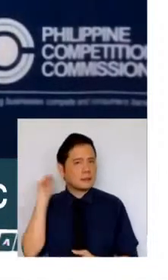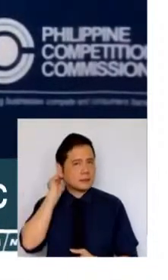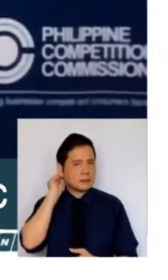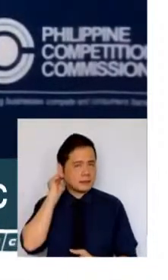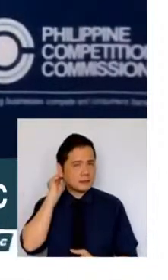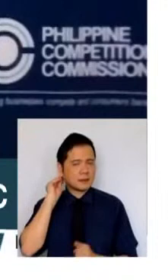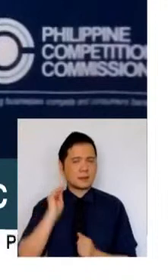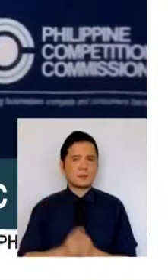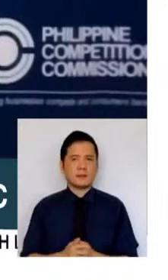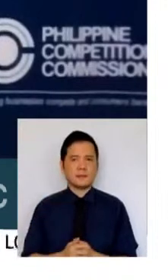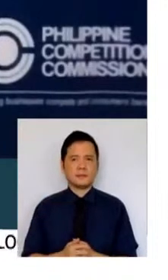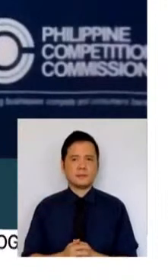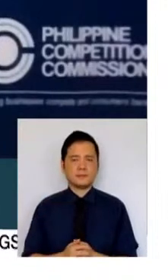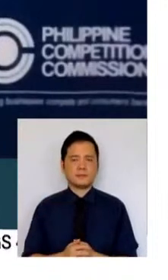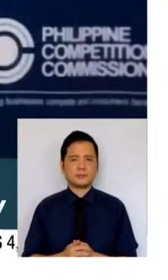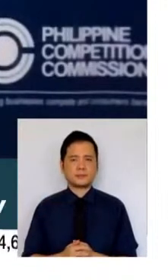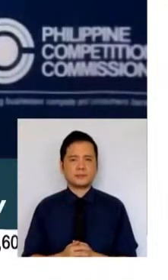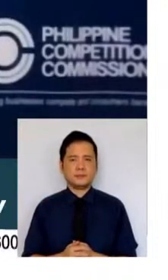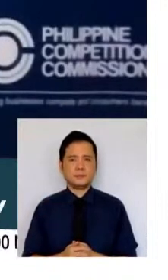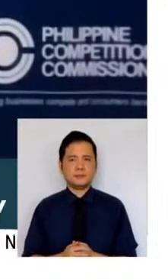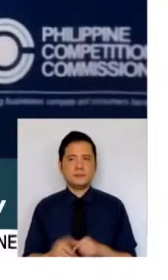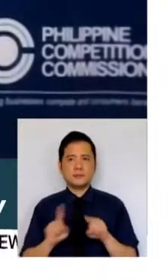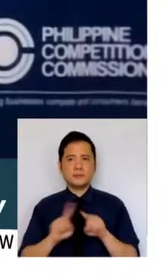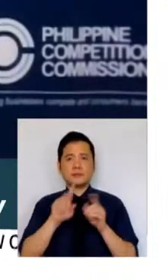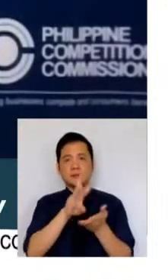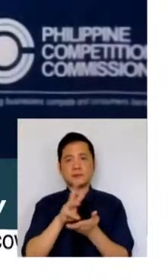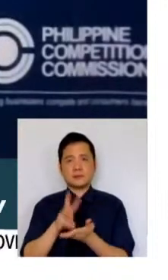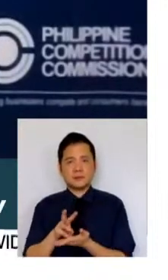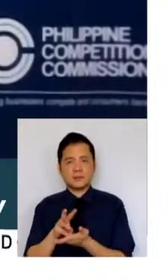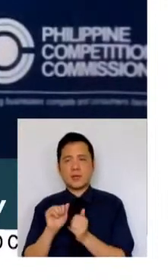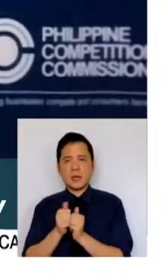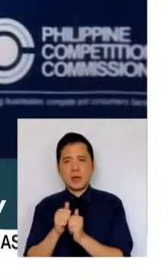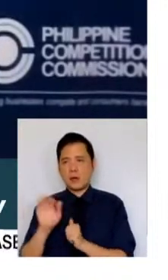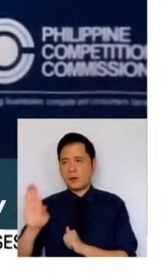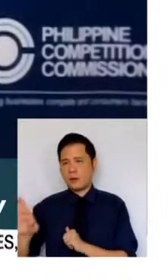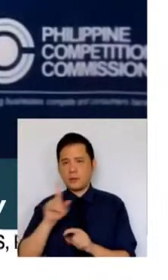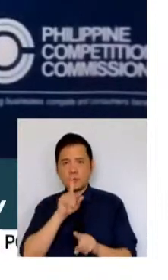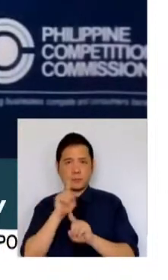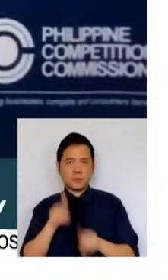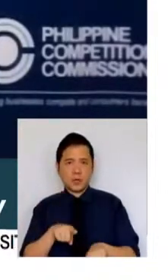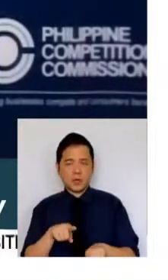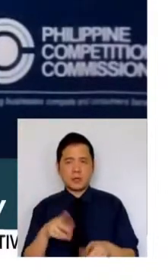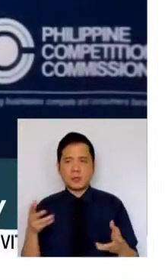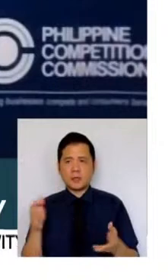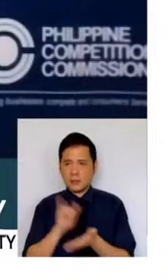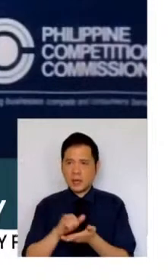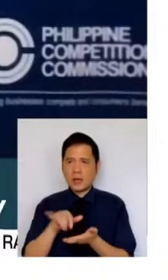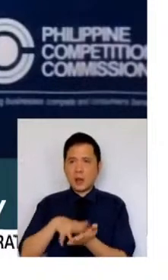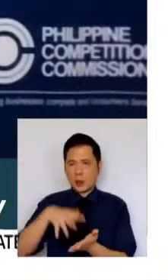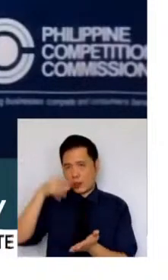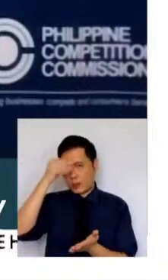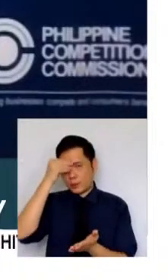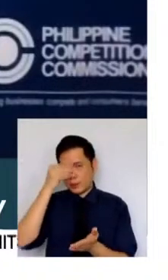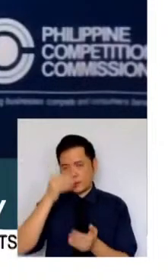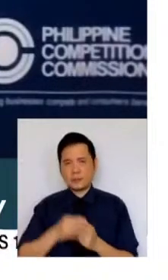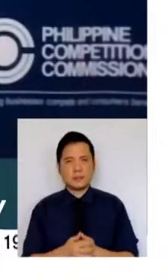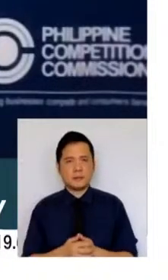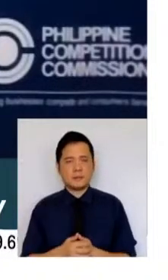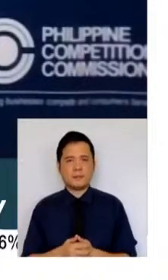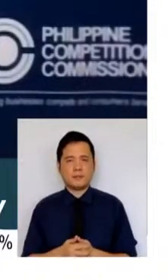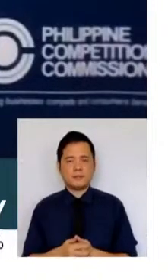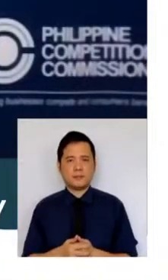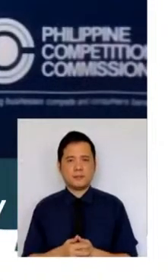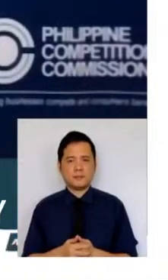responses of many jurisdictions to the crisis, what we do see is that